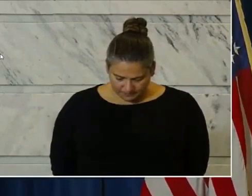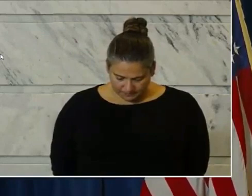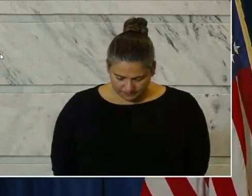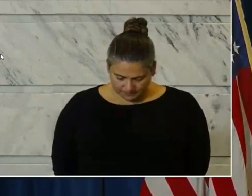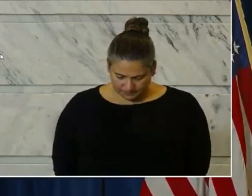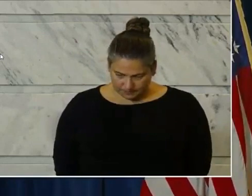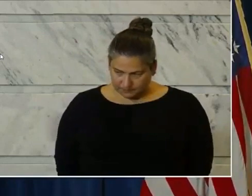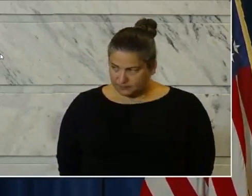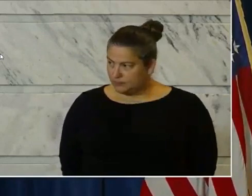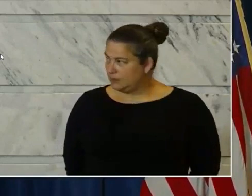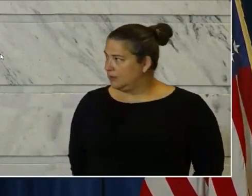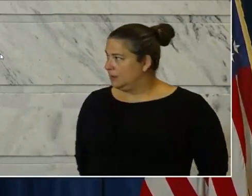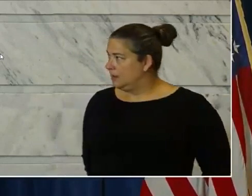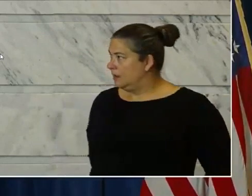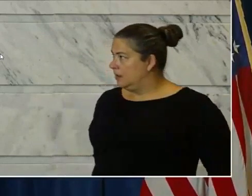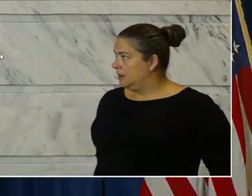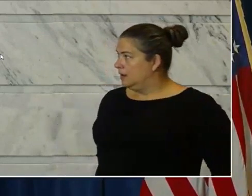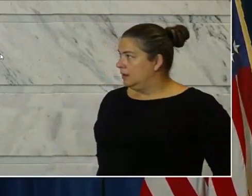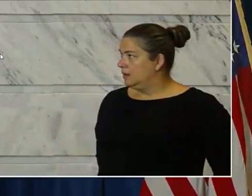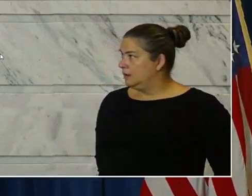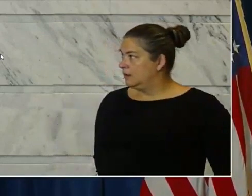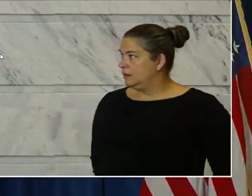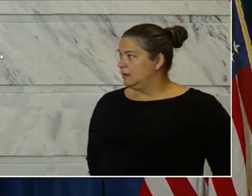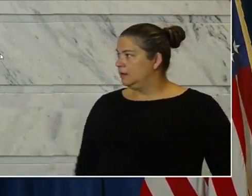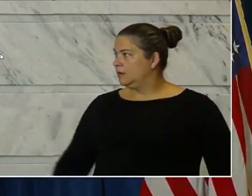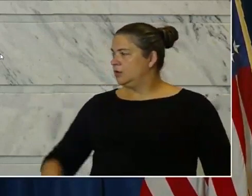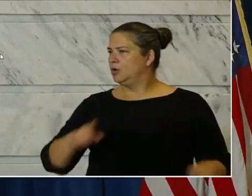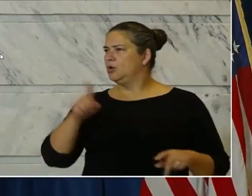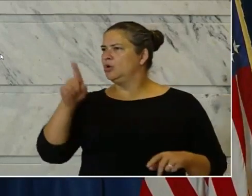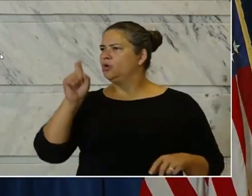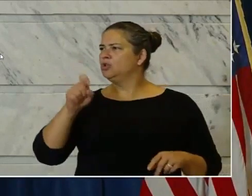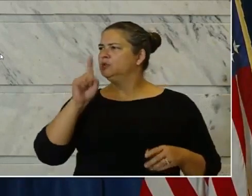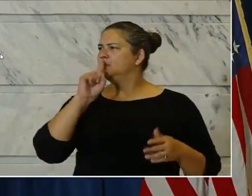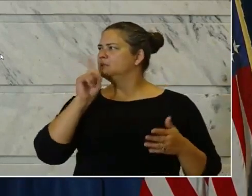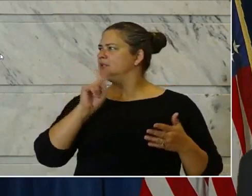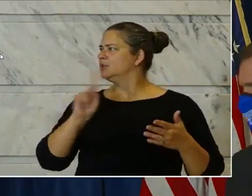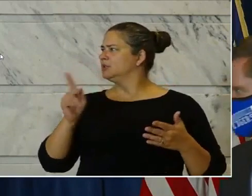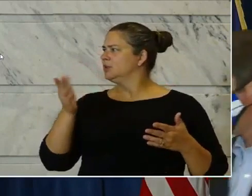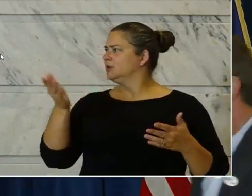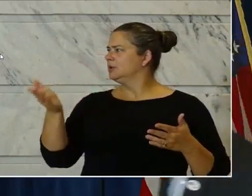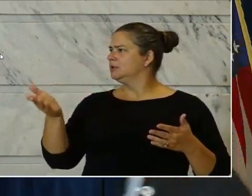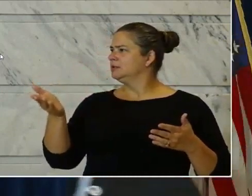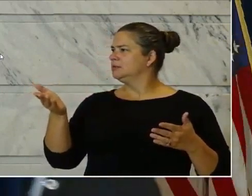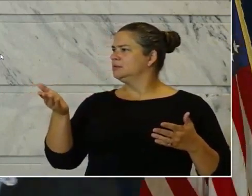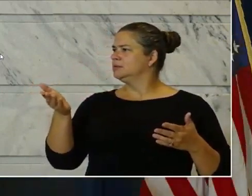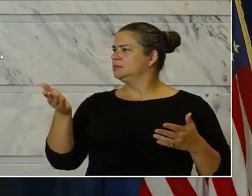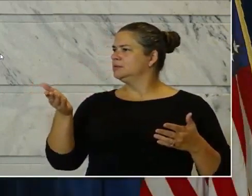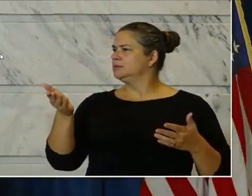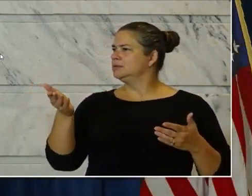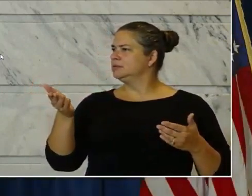Lieutenant Governor, I think we've got your or the Secretary's folder.